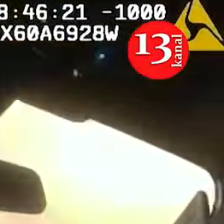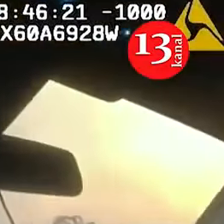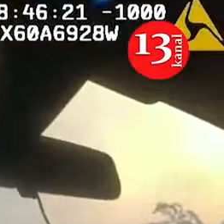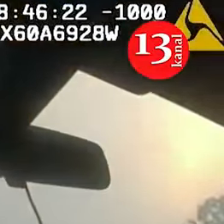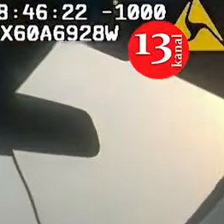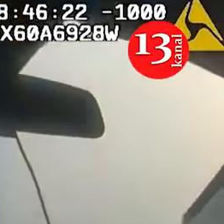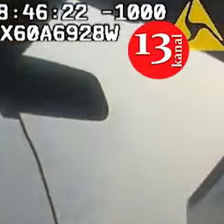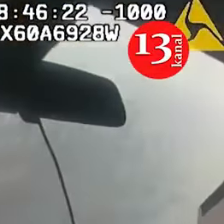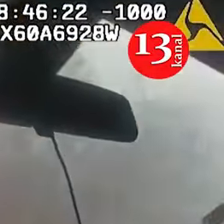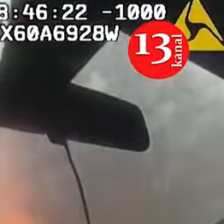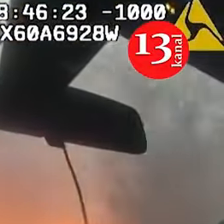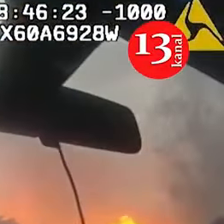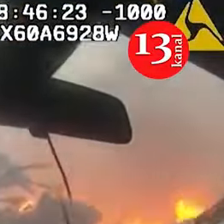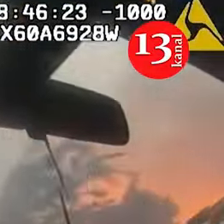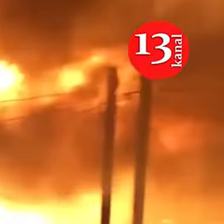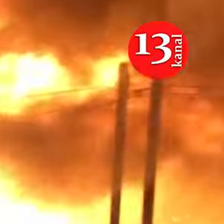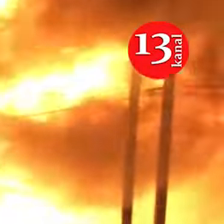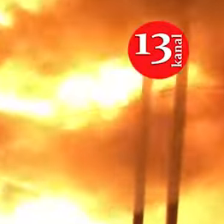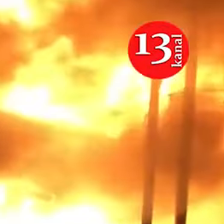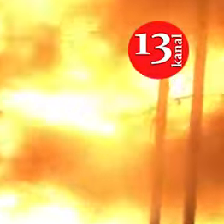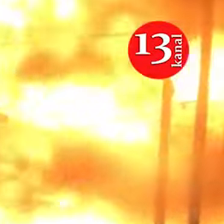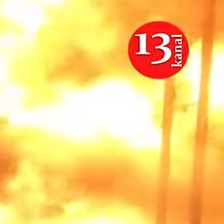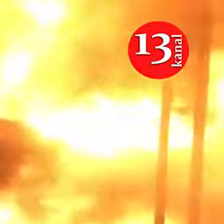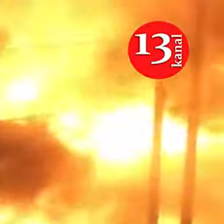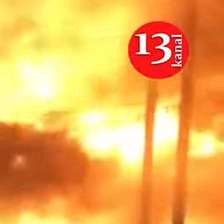for clearing roadblocks.